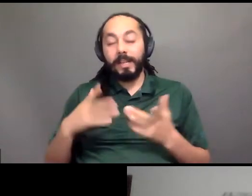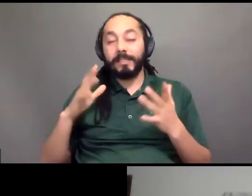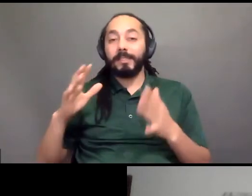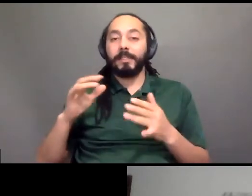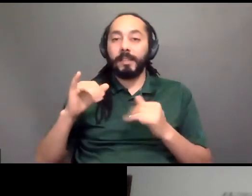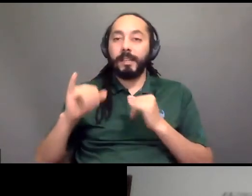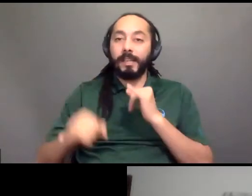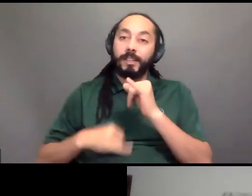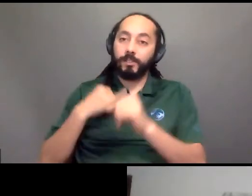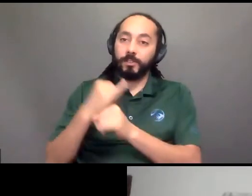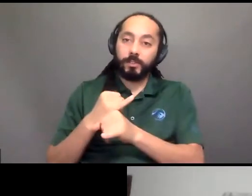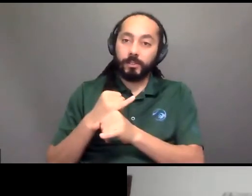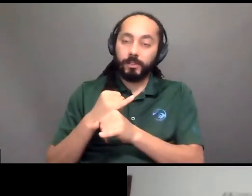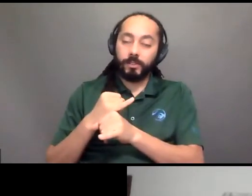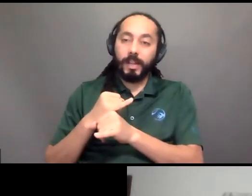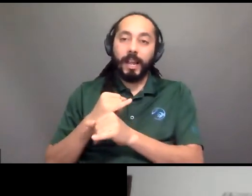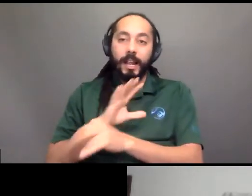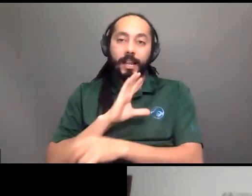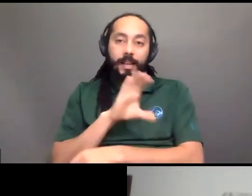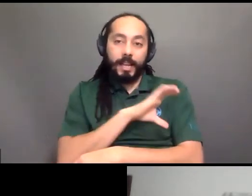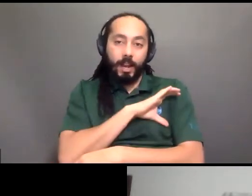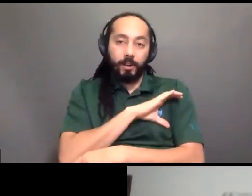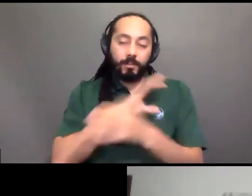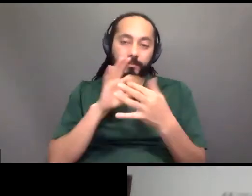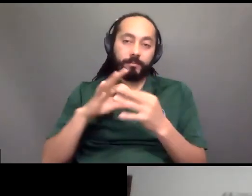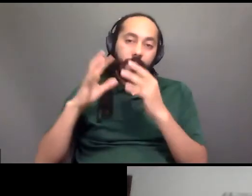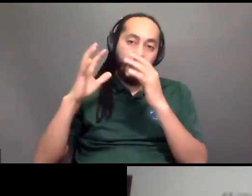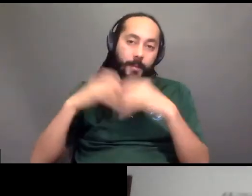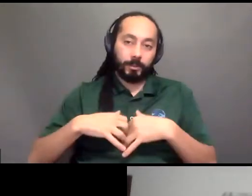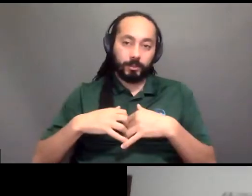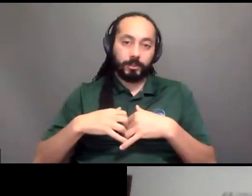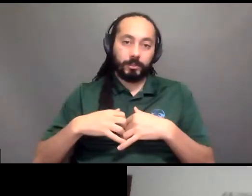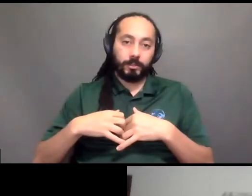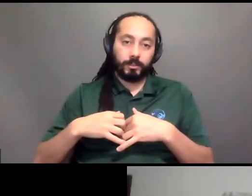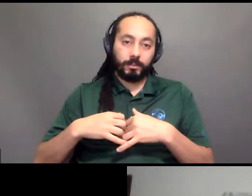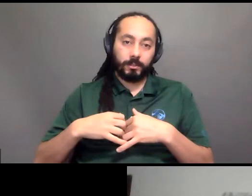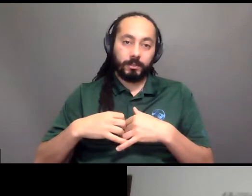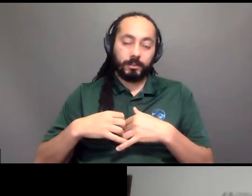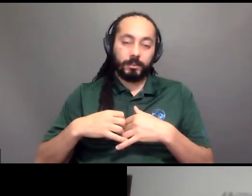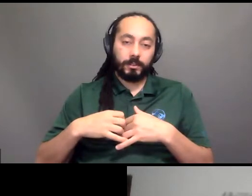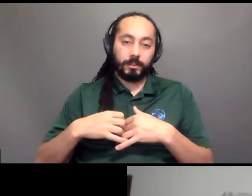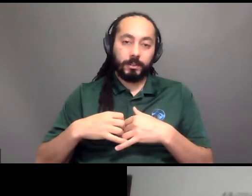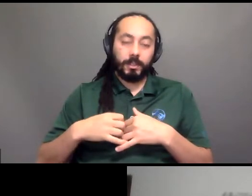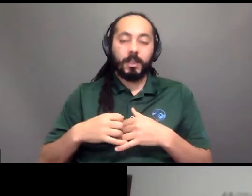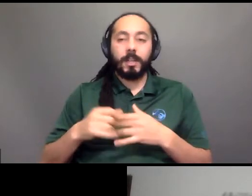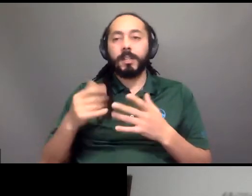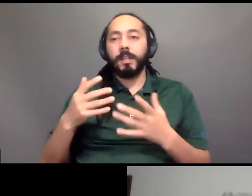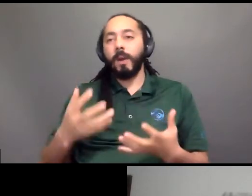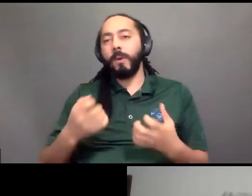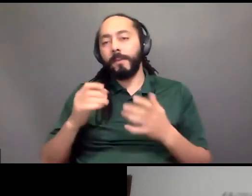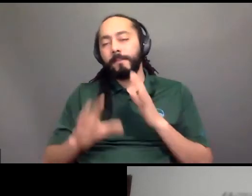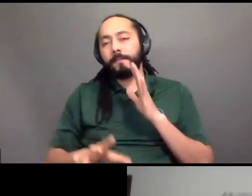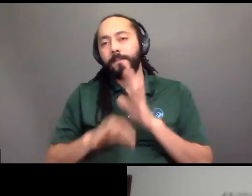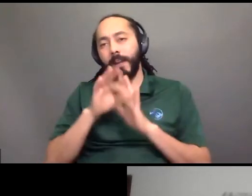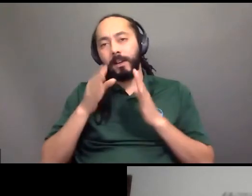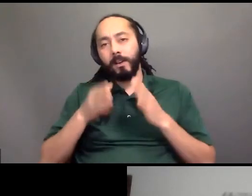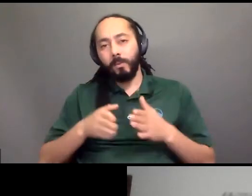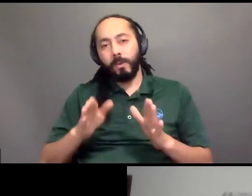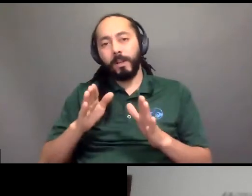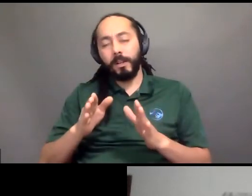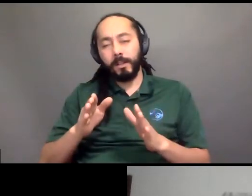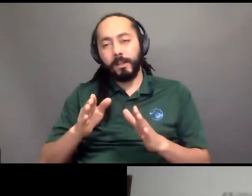internationalist, character of abolition in order to find a way between small